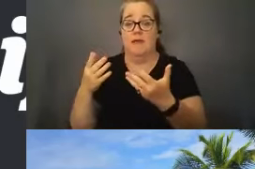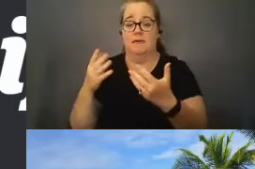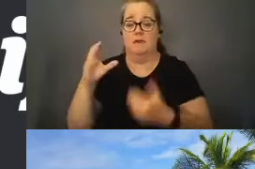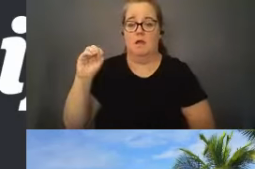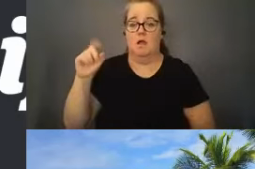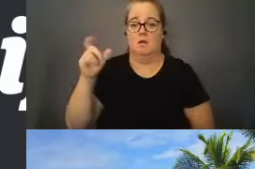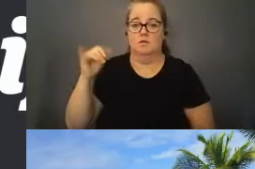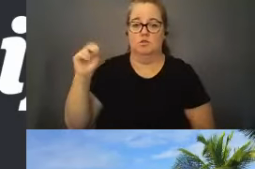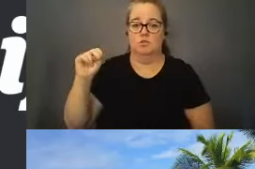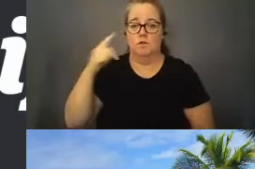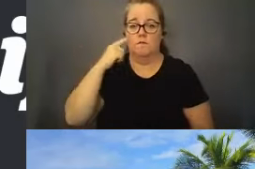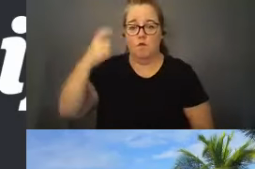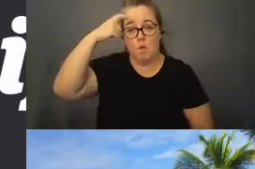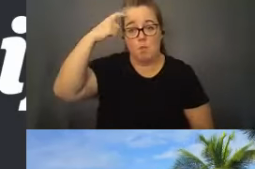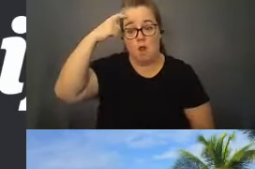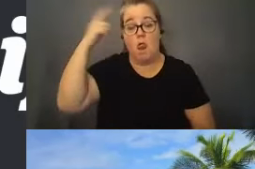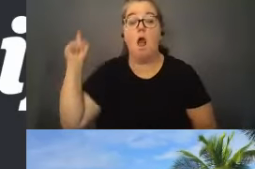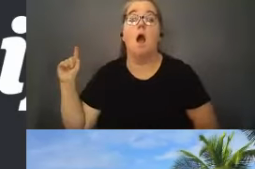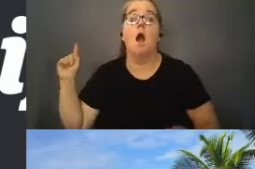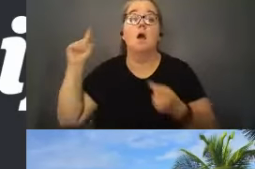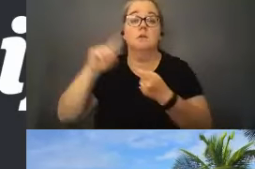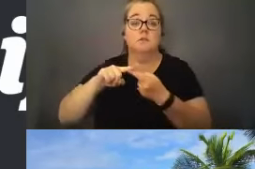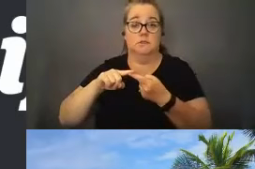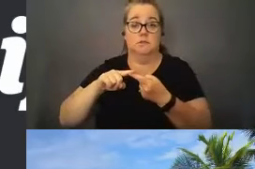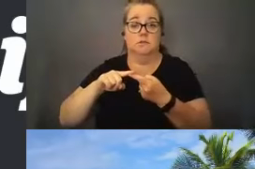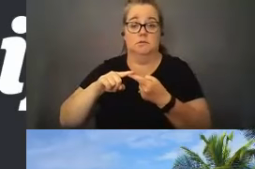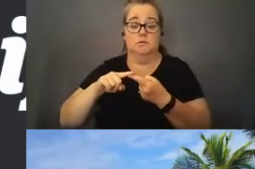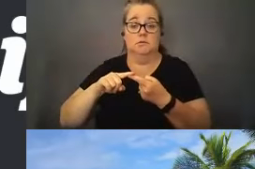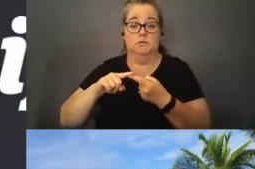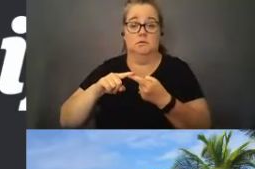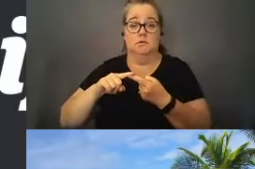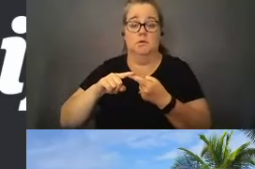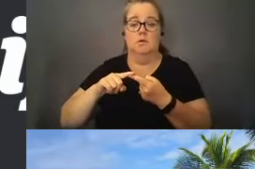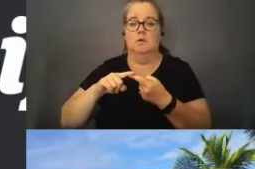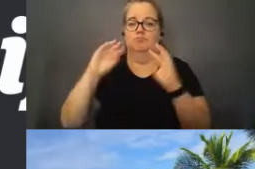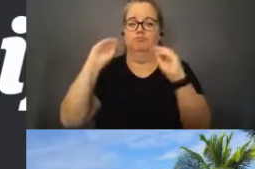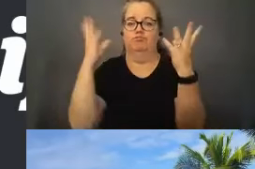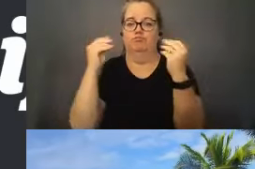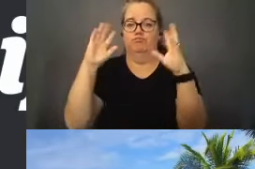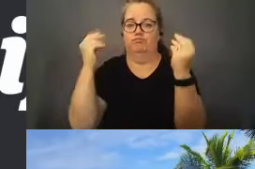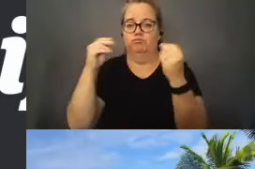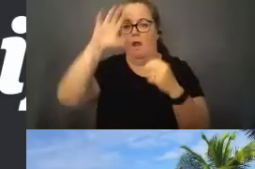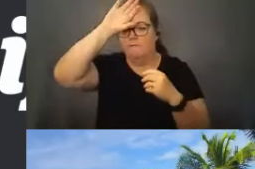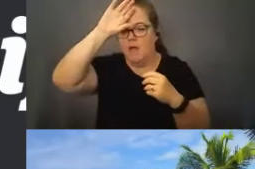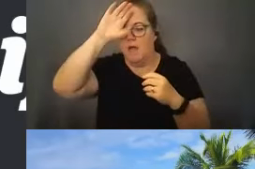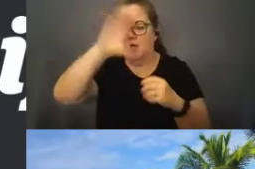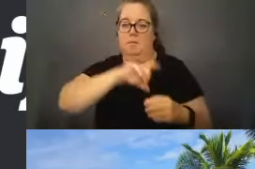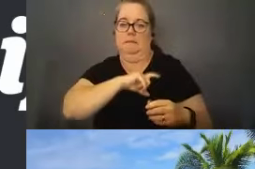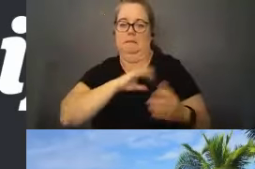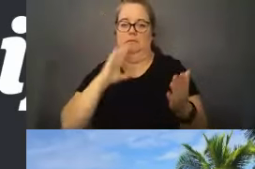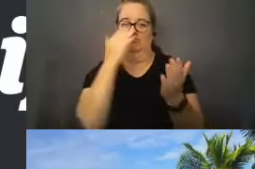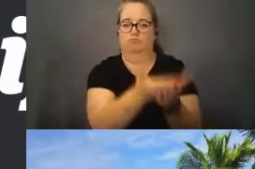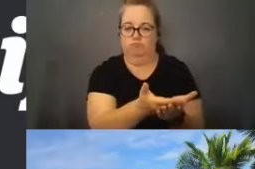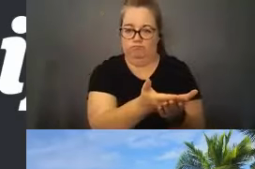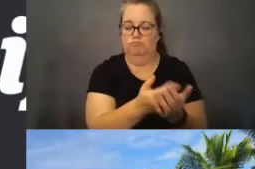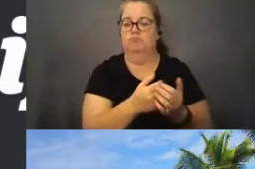brain until, like I said before, help arrives, like the ambulance, and we